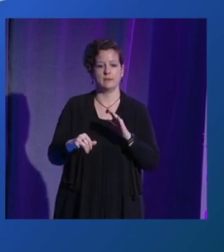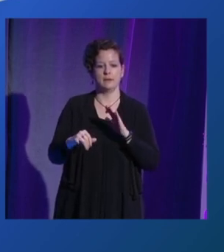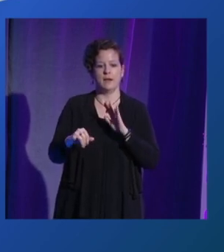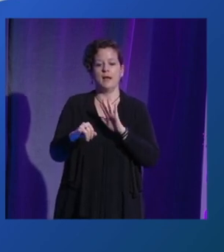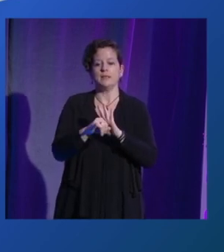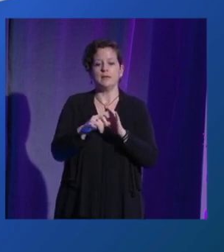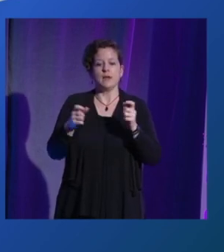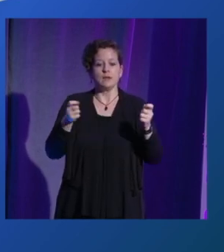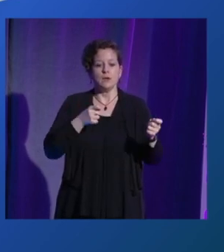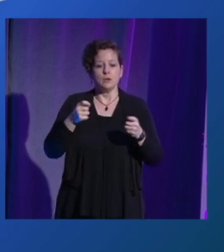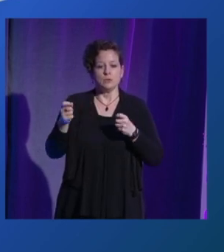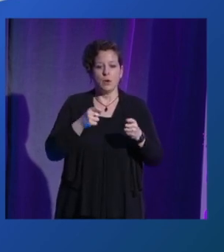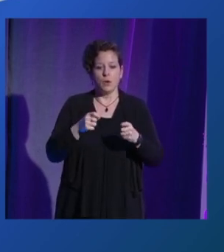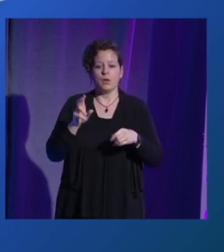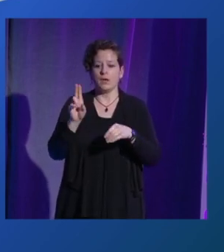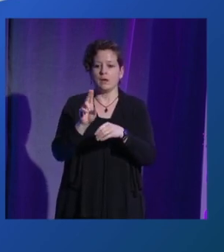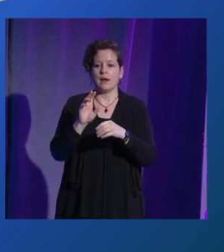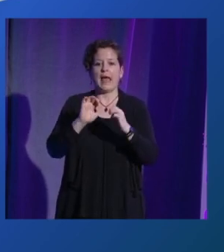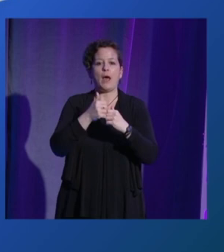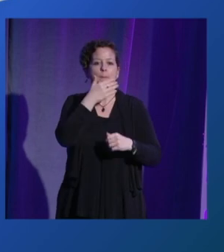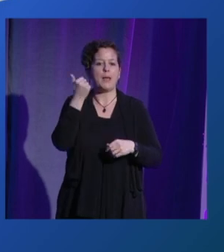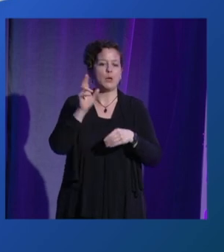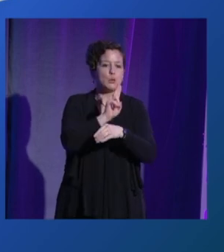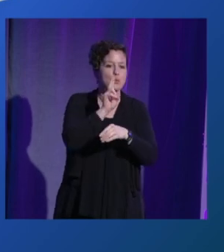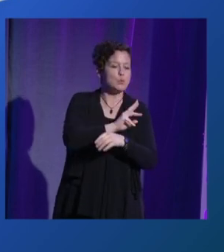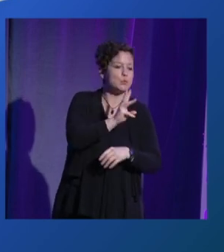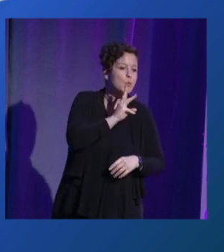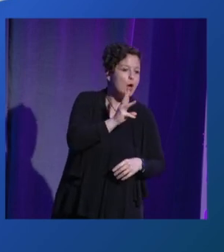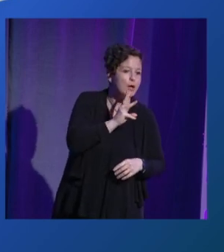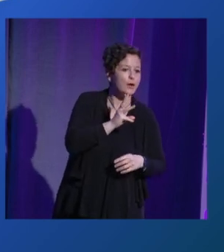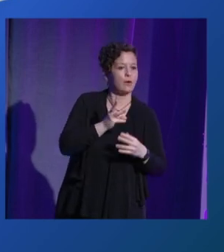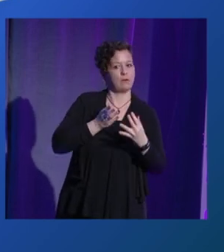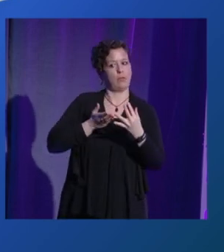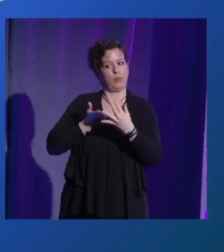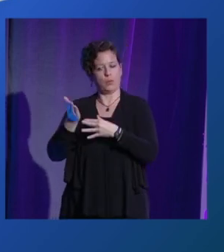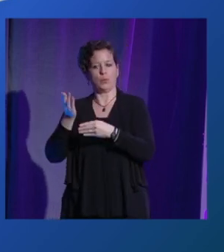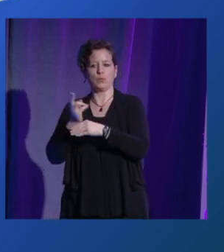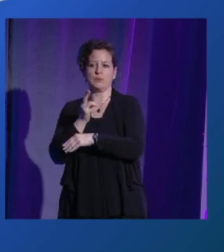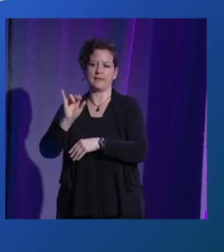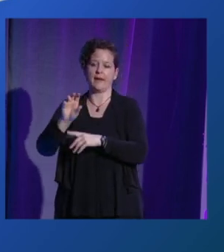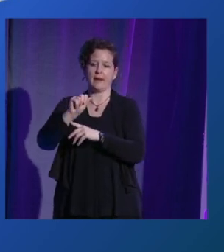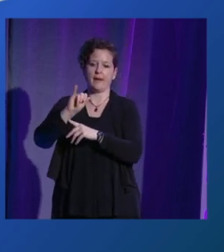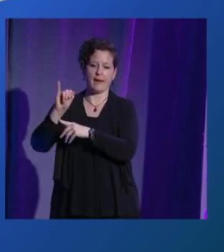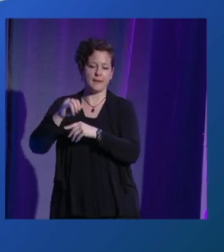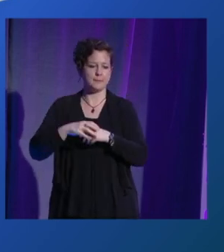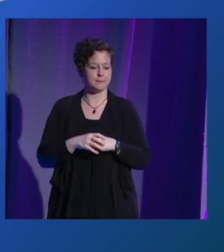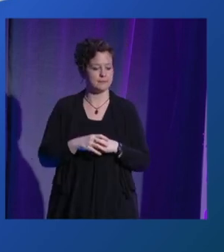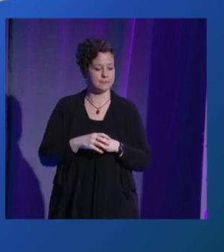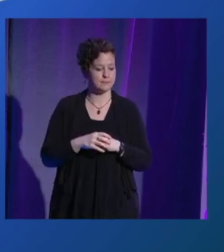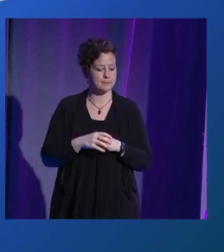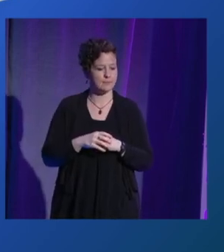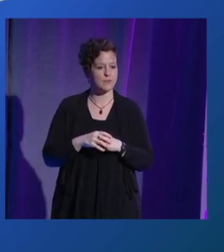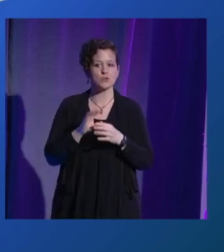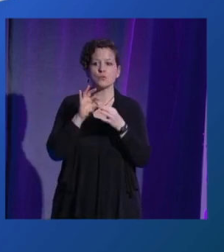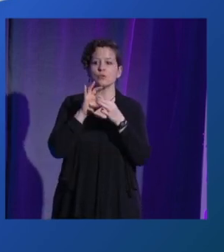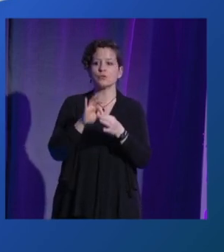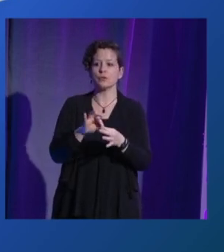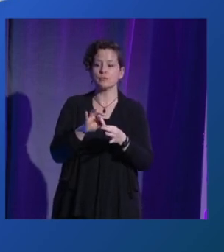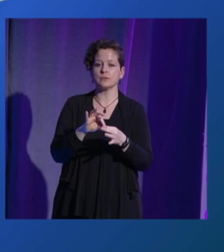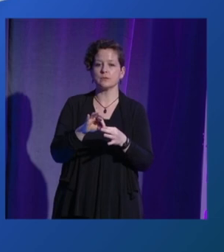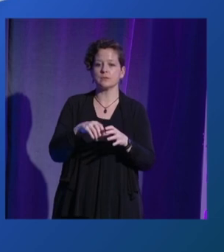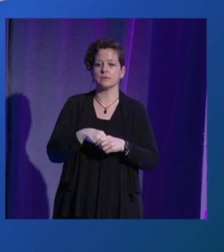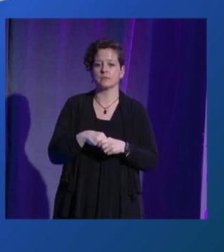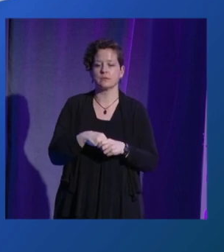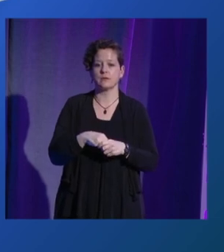teach crops using AI how to respond to those organisms so so in terms of extreme weather